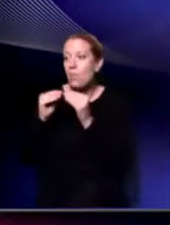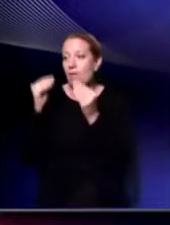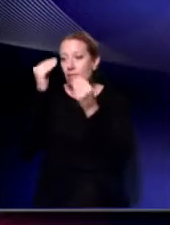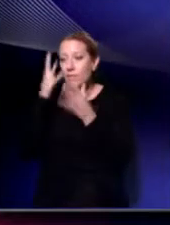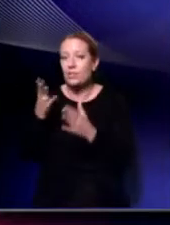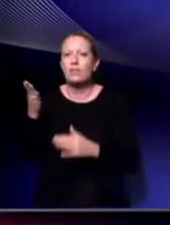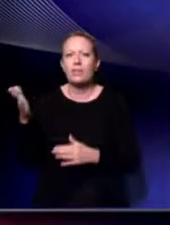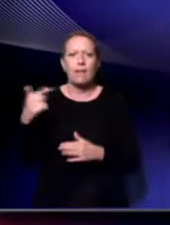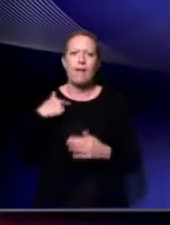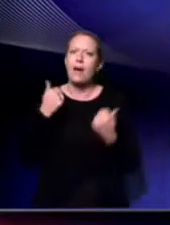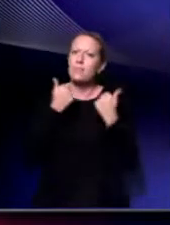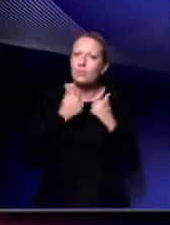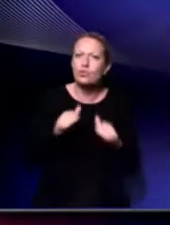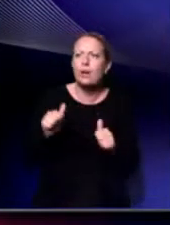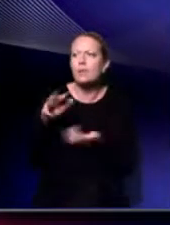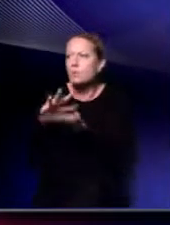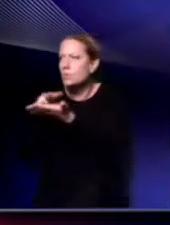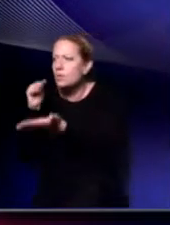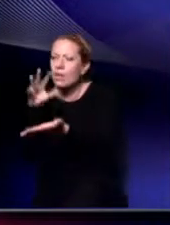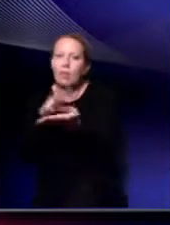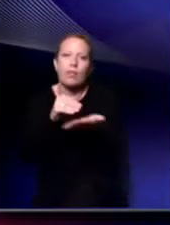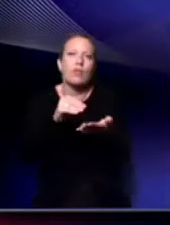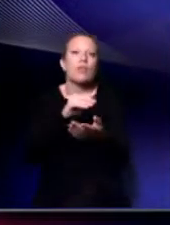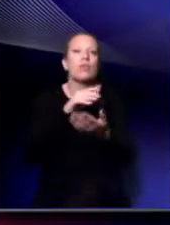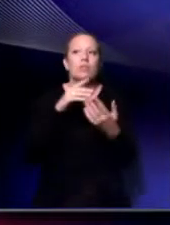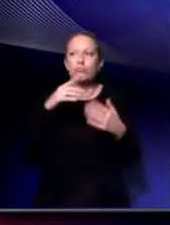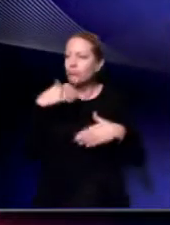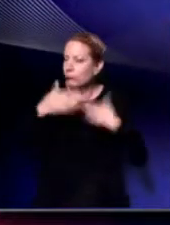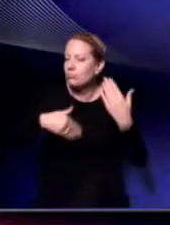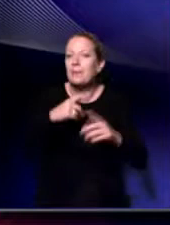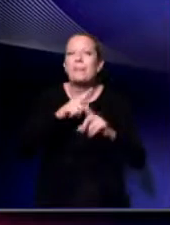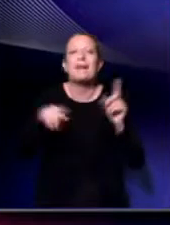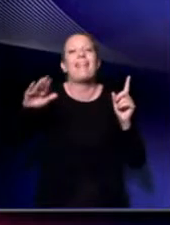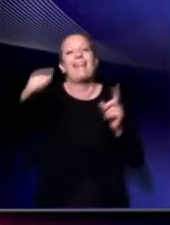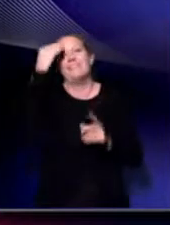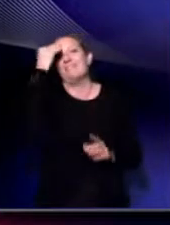am doing that. I just haven't communicated that with you.